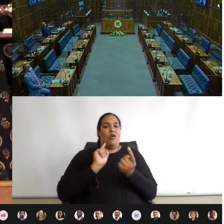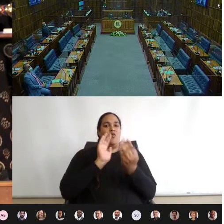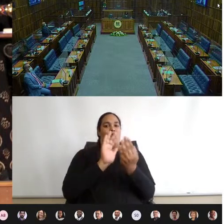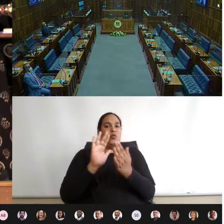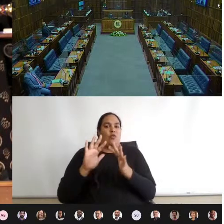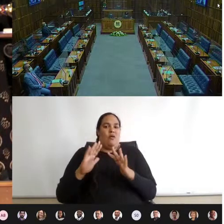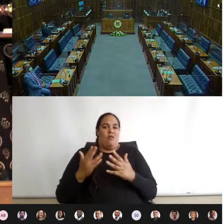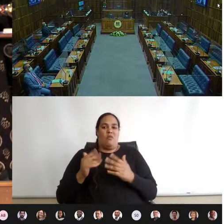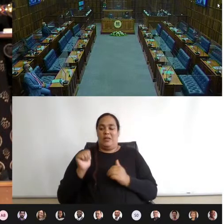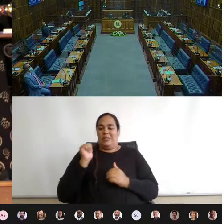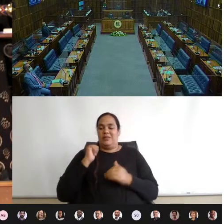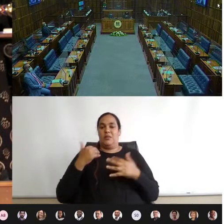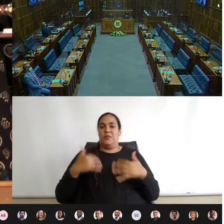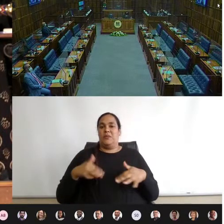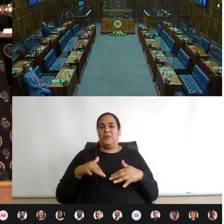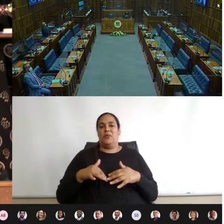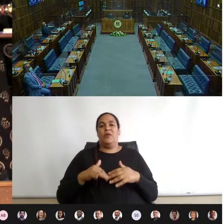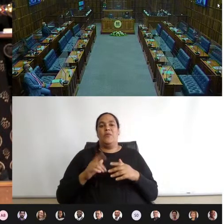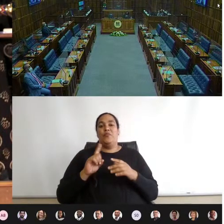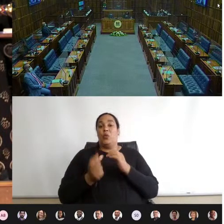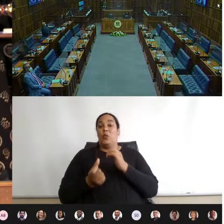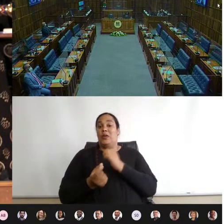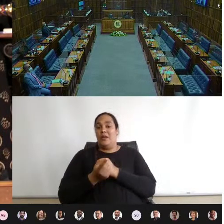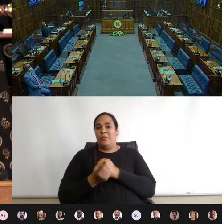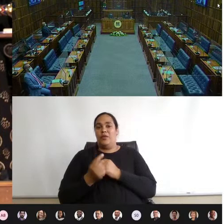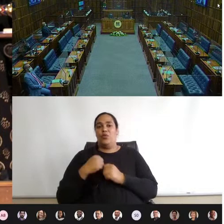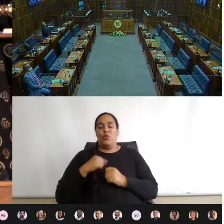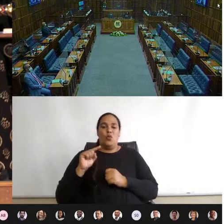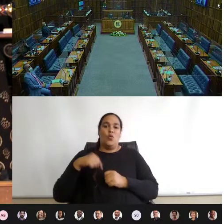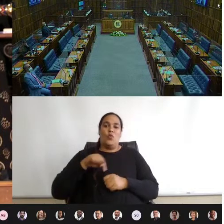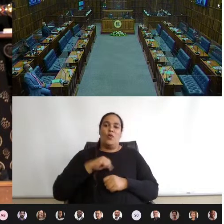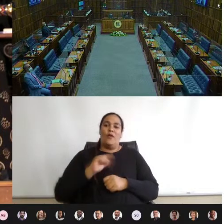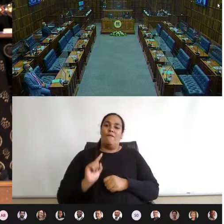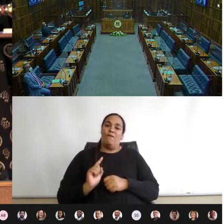Yesterday, a great occurrence happened where we had the first